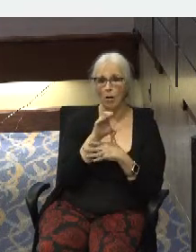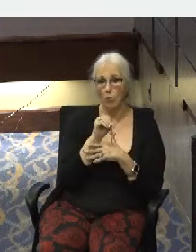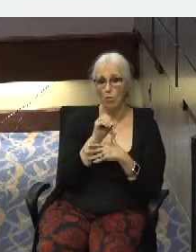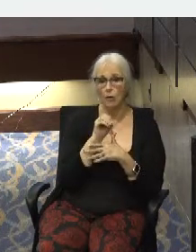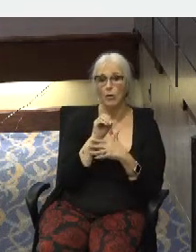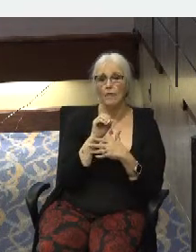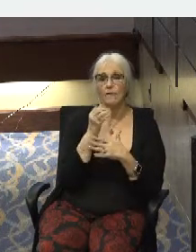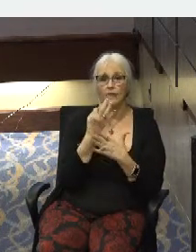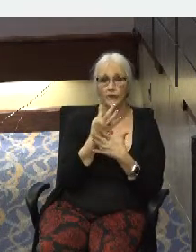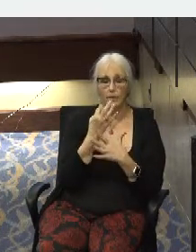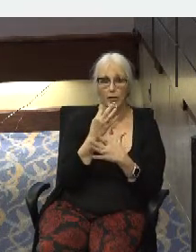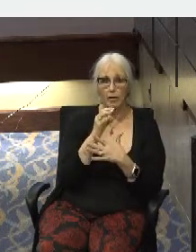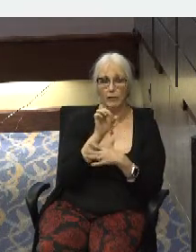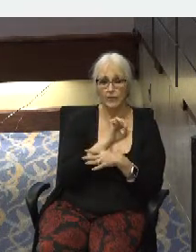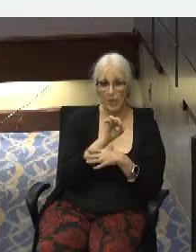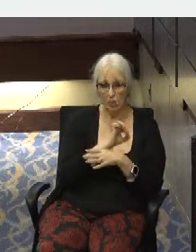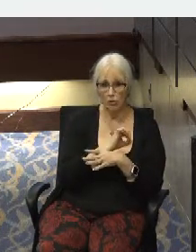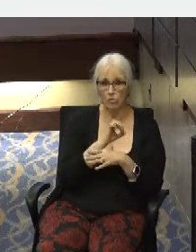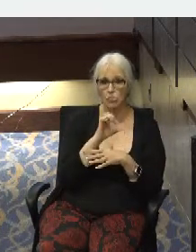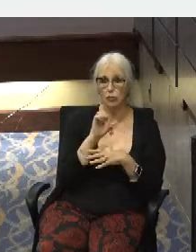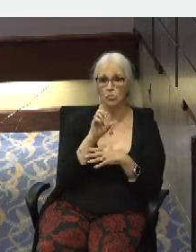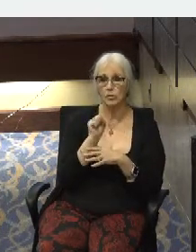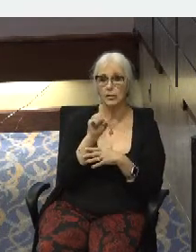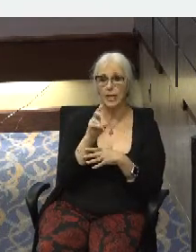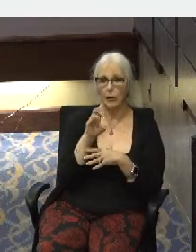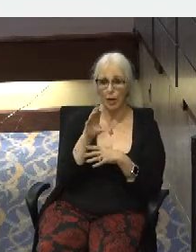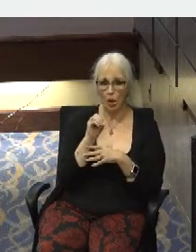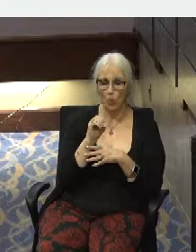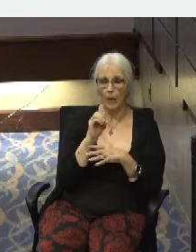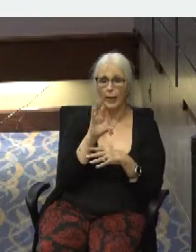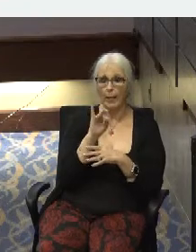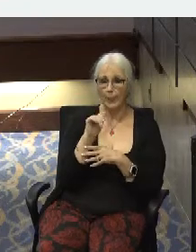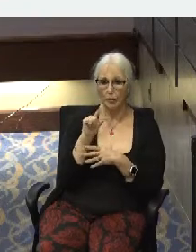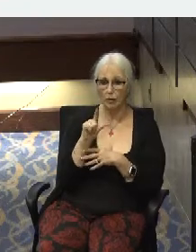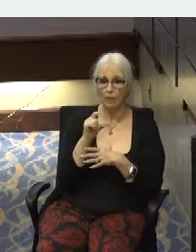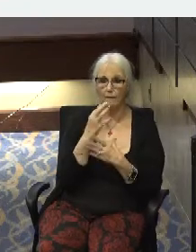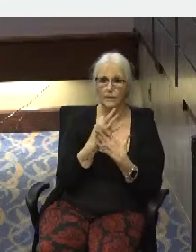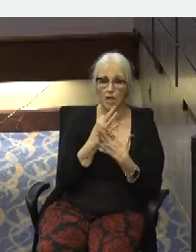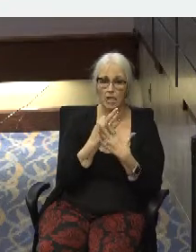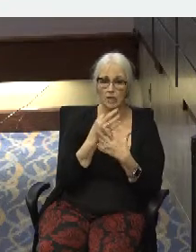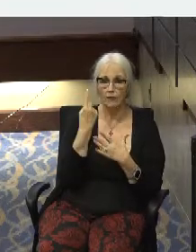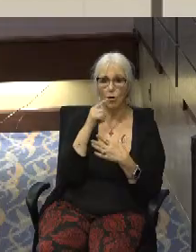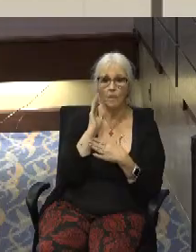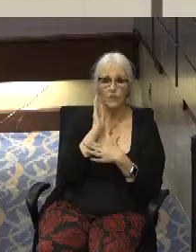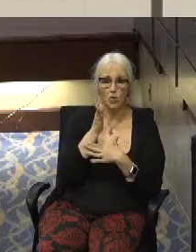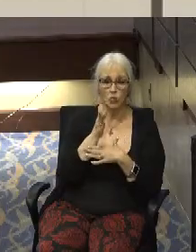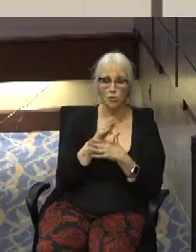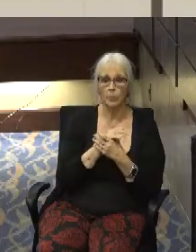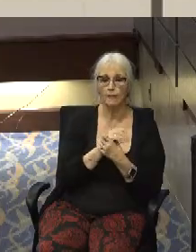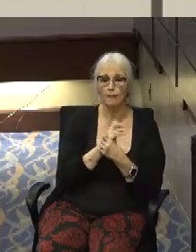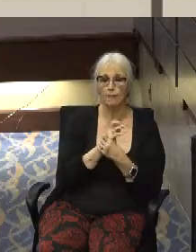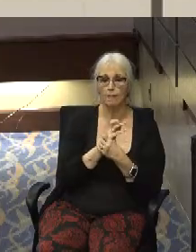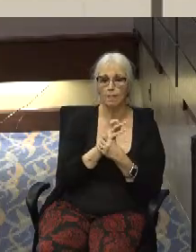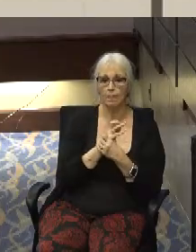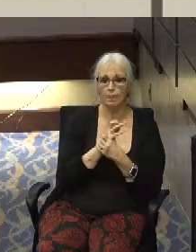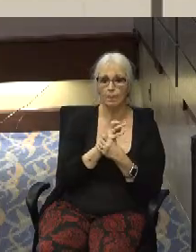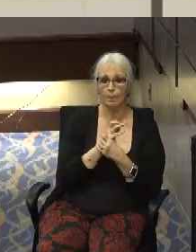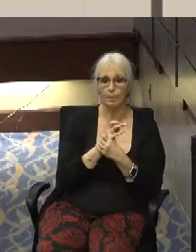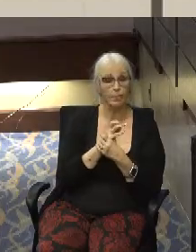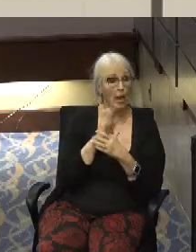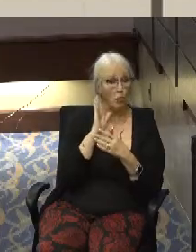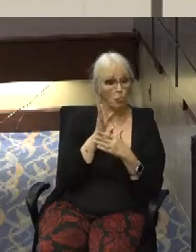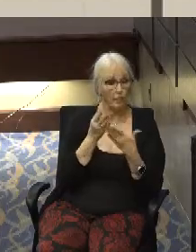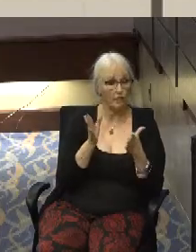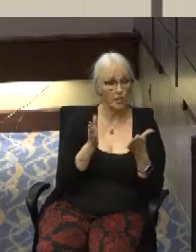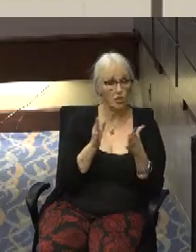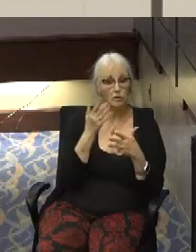vehicles, full implementation of the scenario, and then, of course, seeking capital funds for the bus rapid transit in the future. And that will conclude our